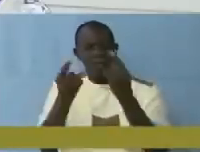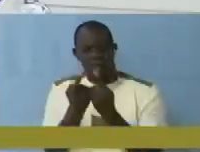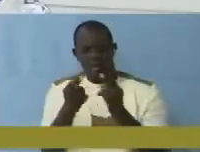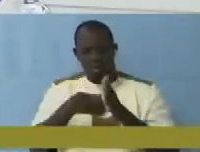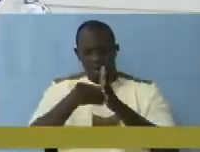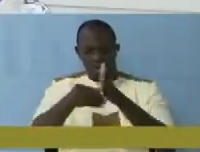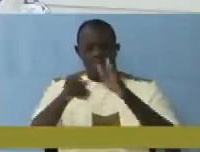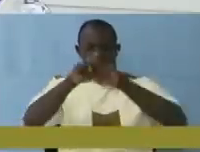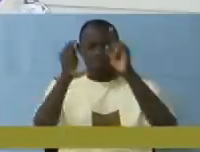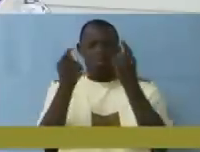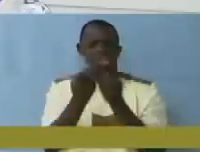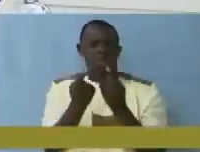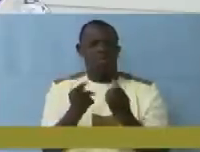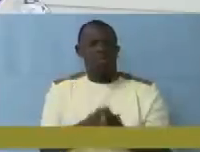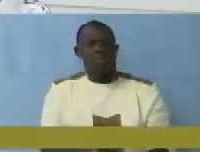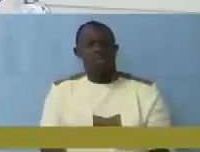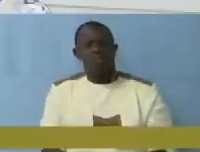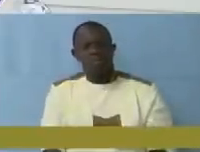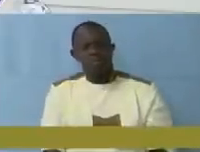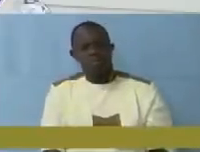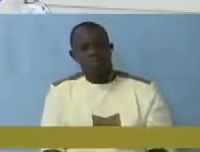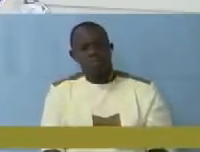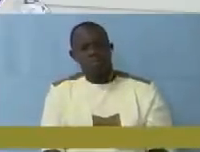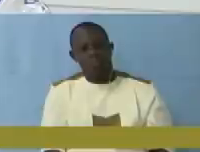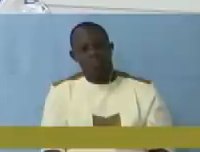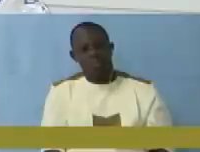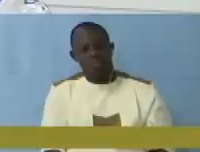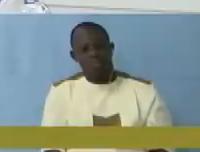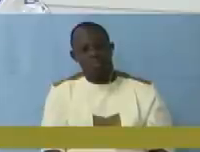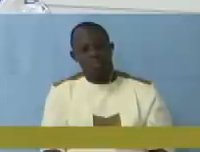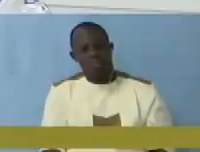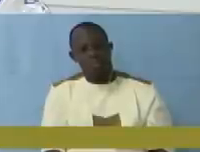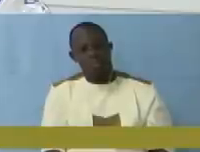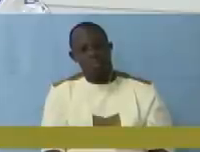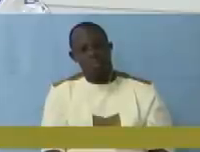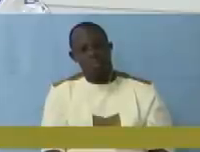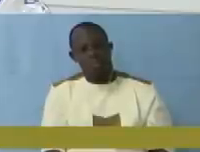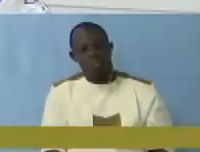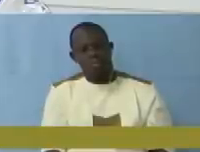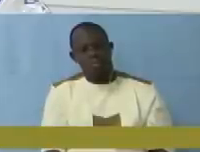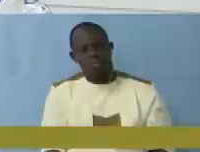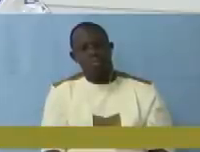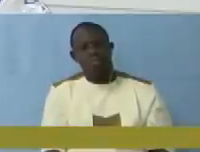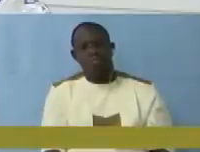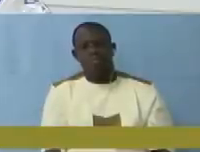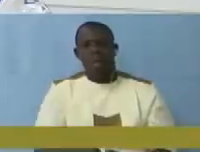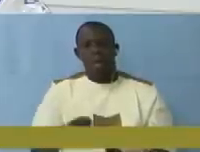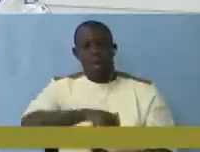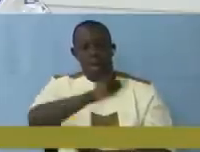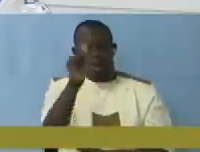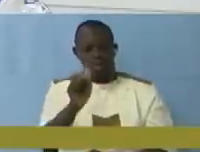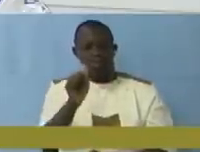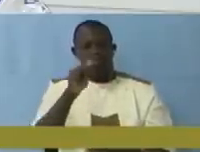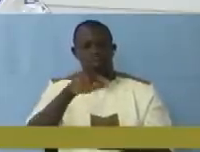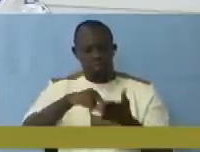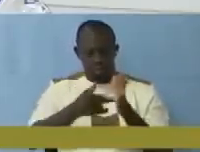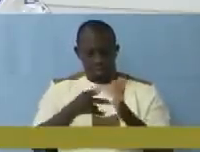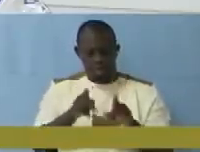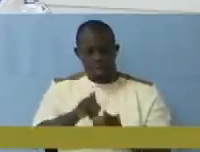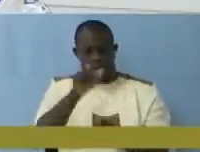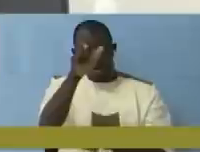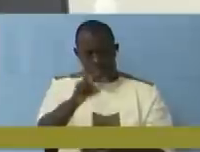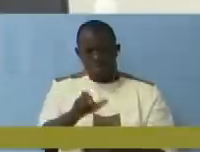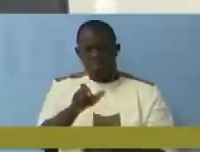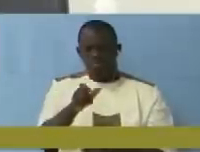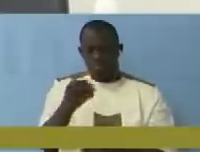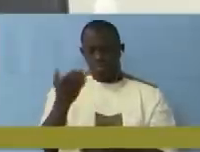General kana yamaro dintella albula nyin noma ali nyin don noma sata ali keteng. And as a former